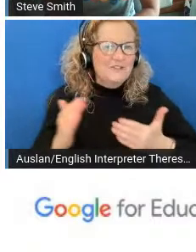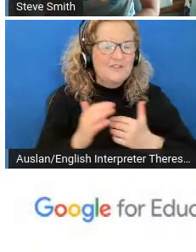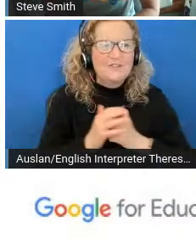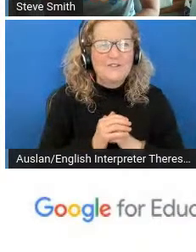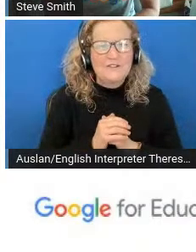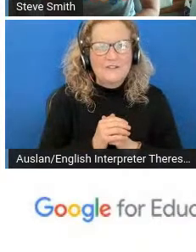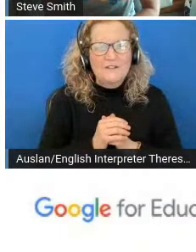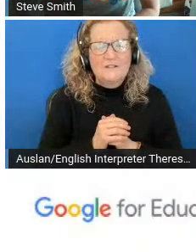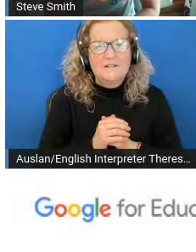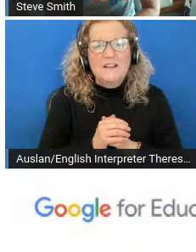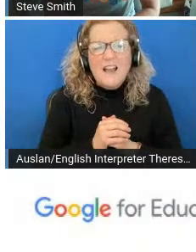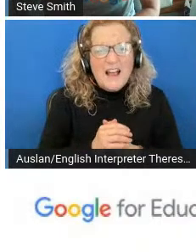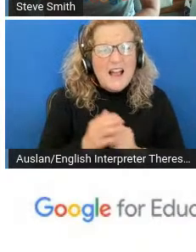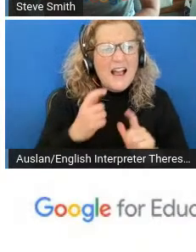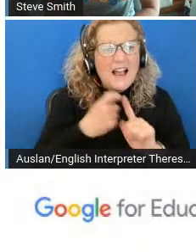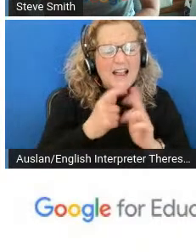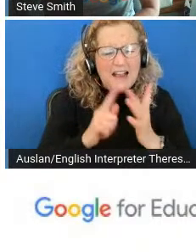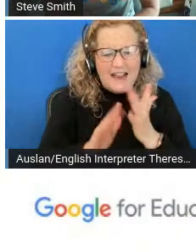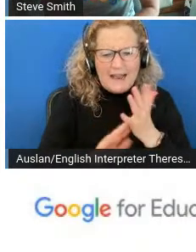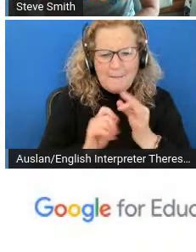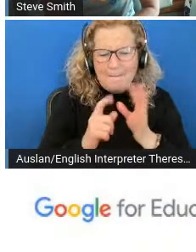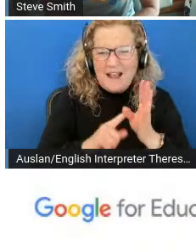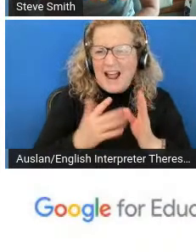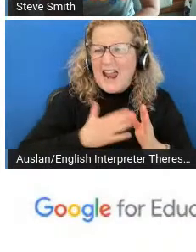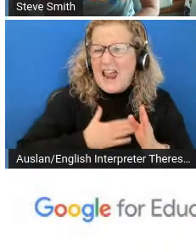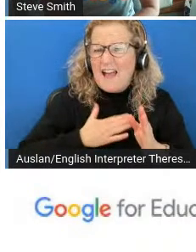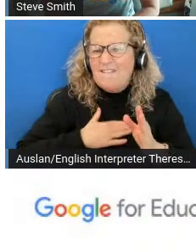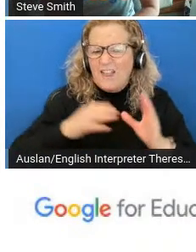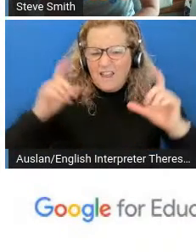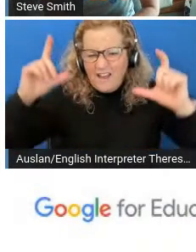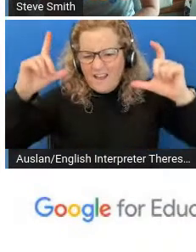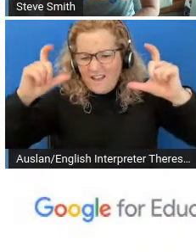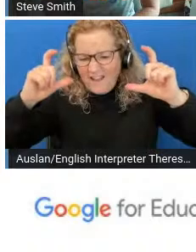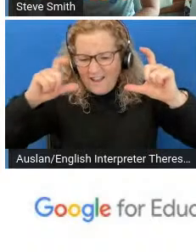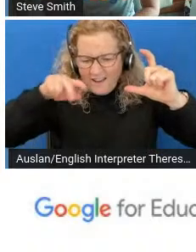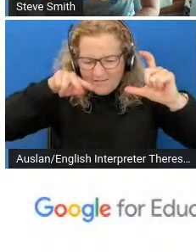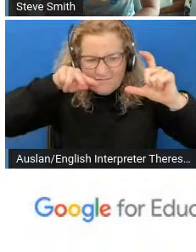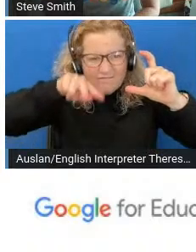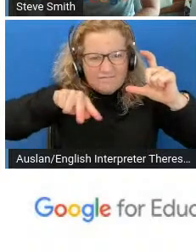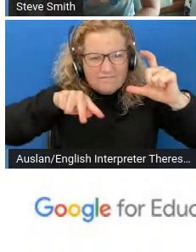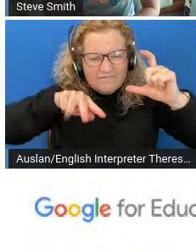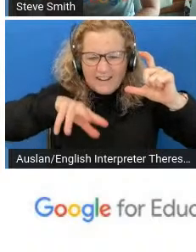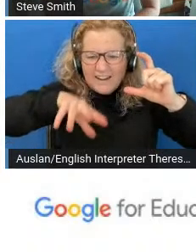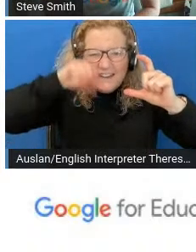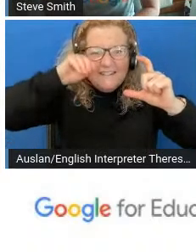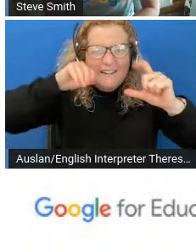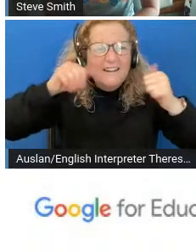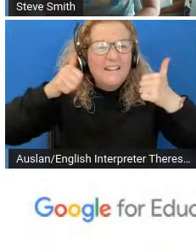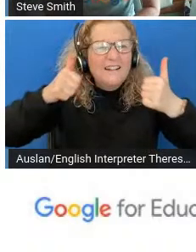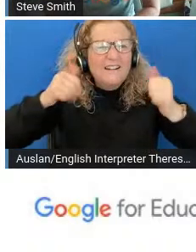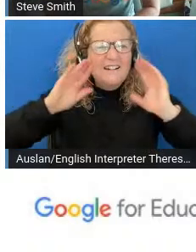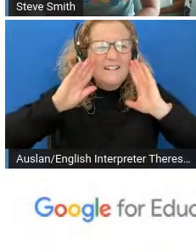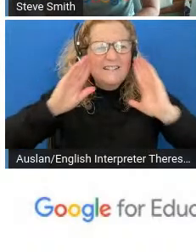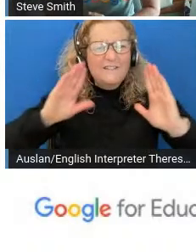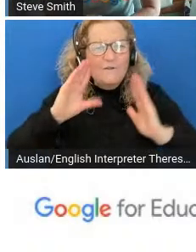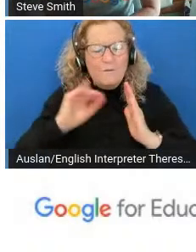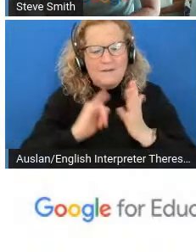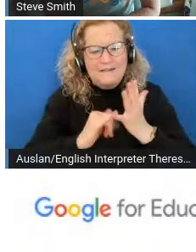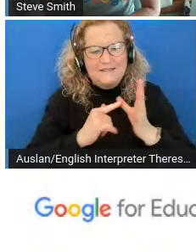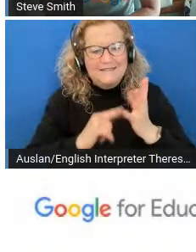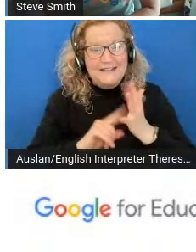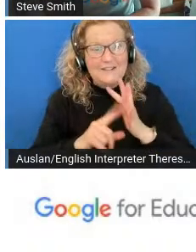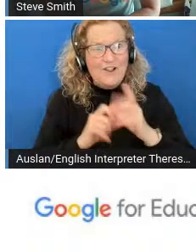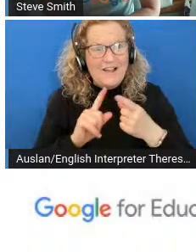image that you have behind there too, Steve. I just saw it. Yeah, it's a really nice one. It is, I know. So welcome back.